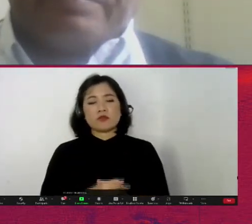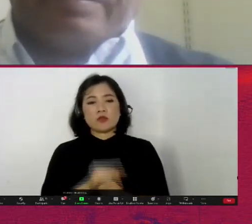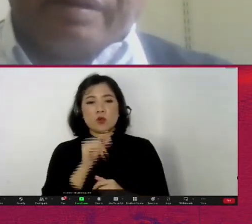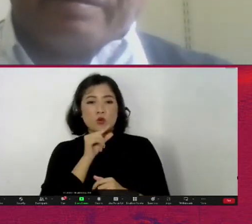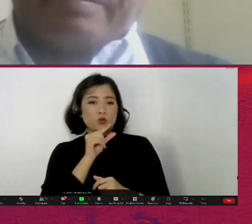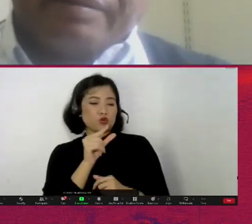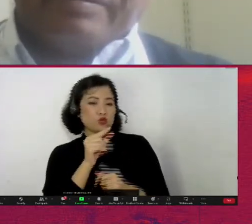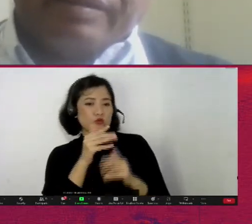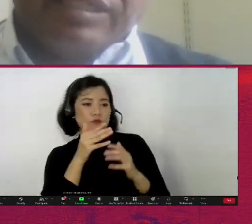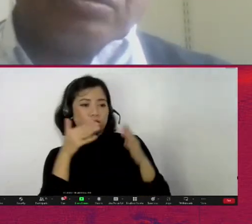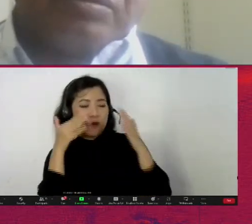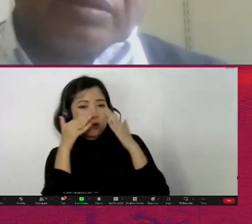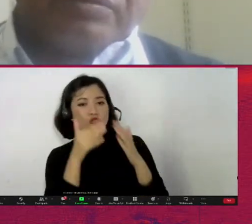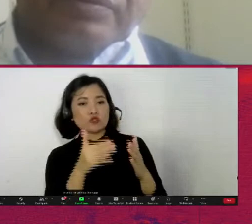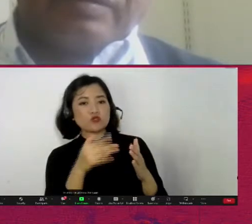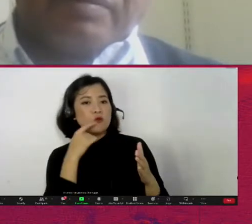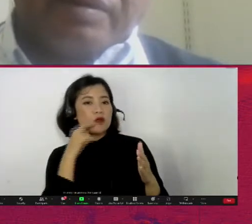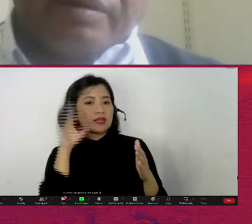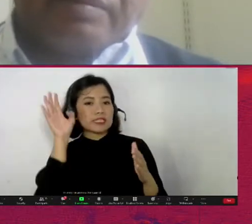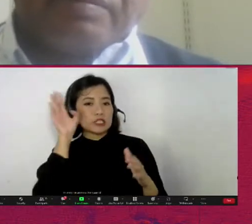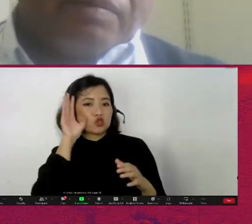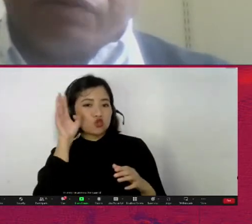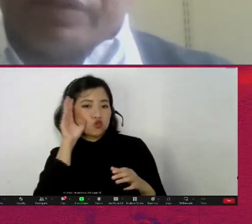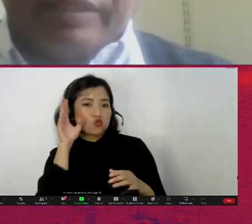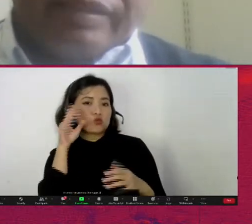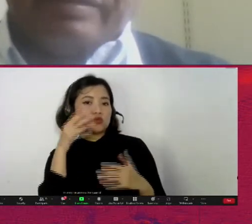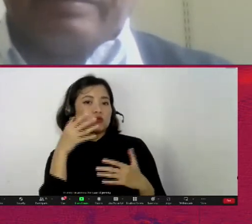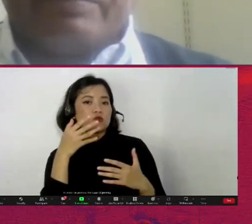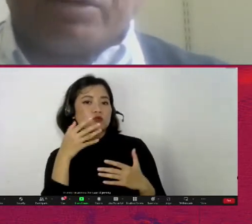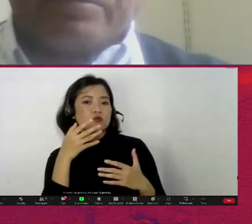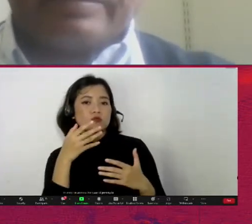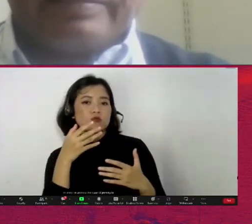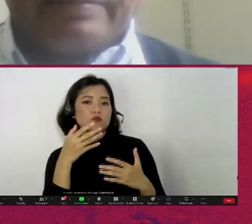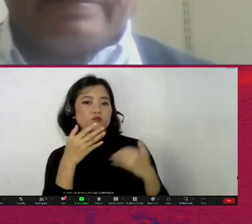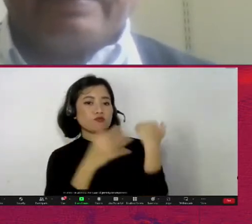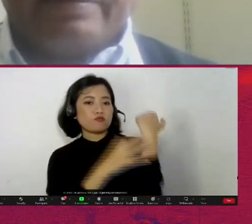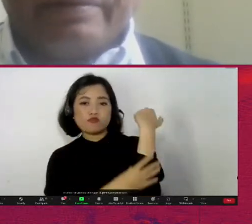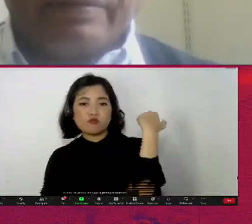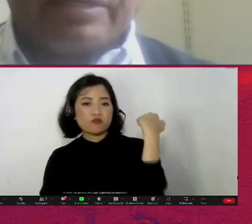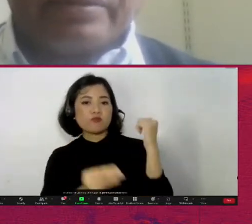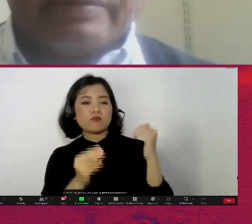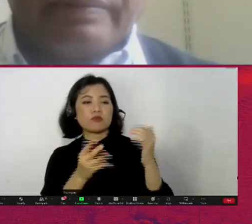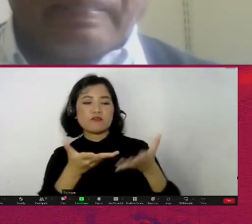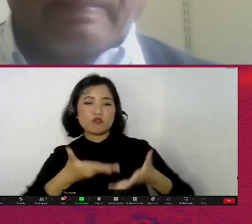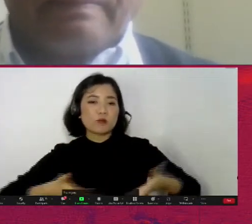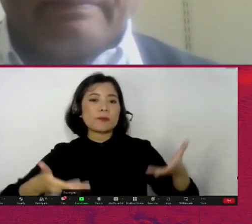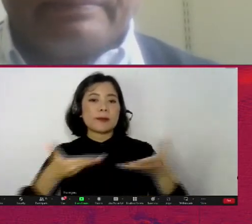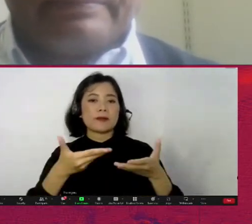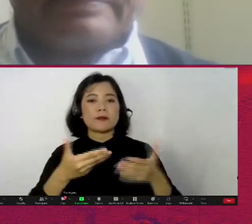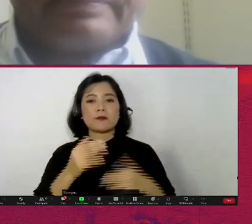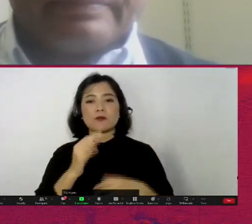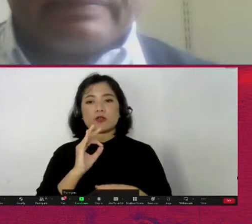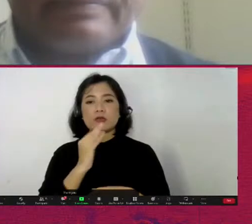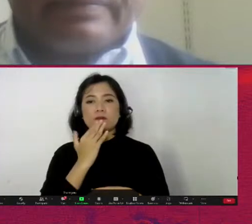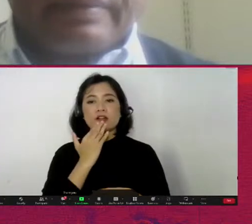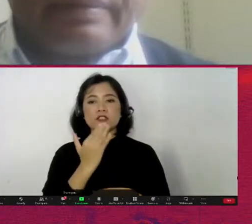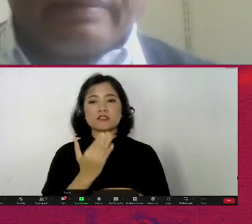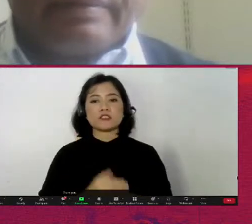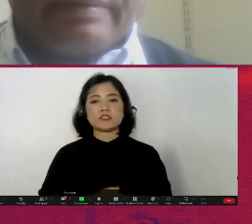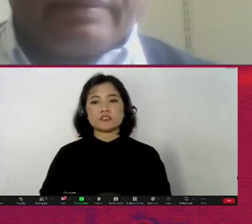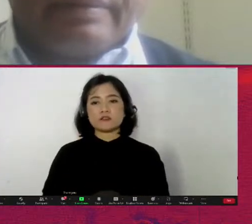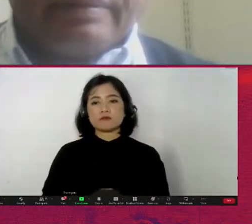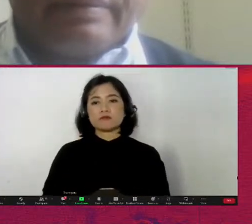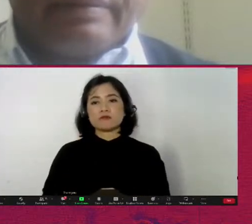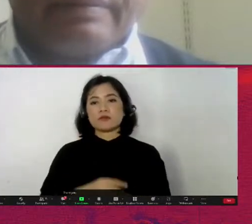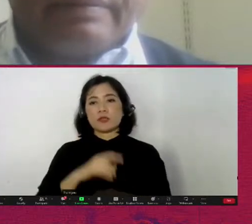the issue of poverty environment. Thank you. Thank you, Dr. Hariza.